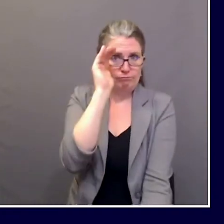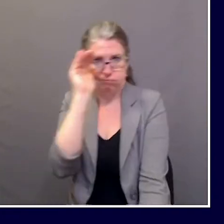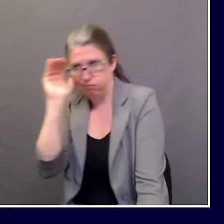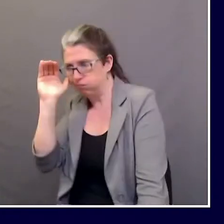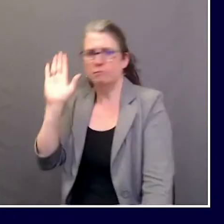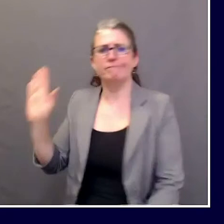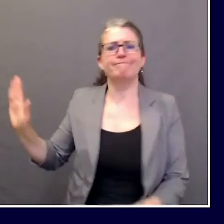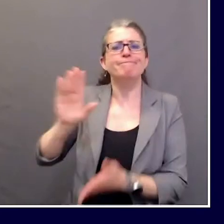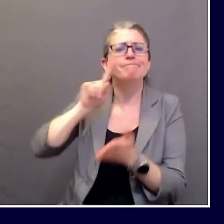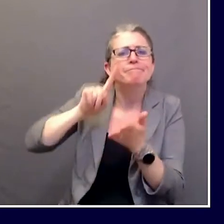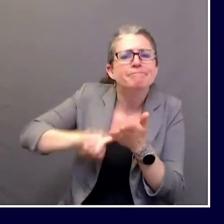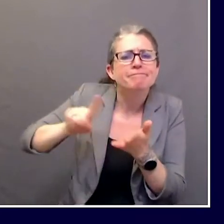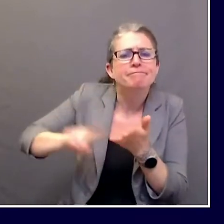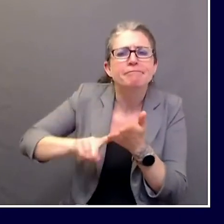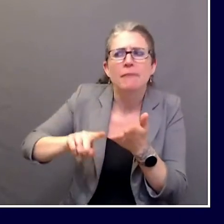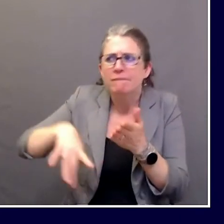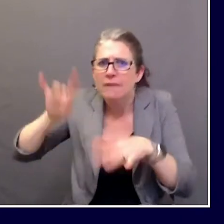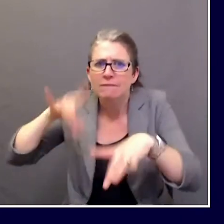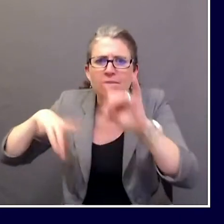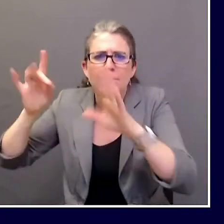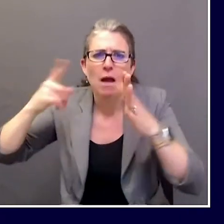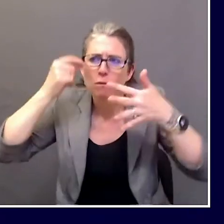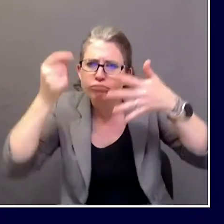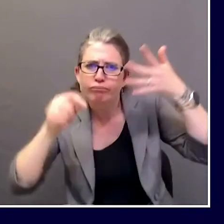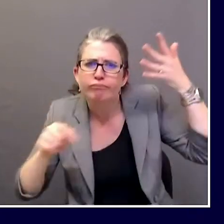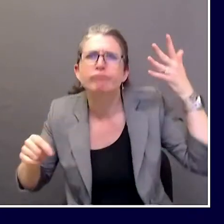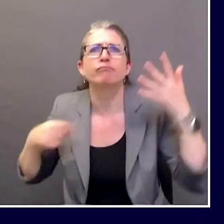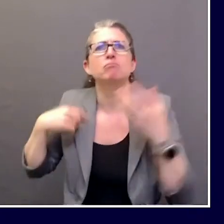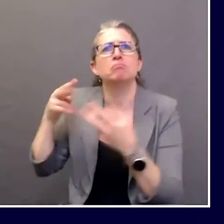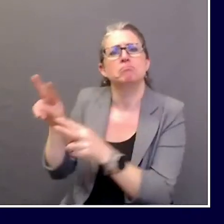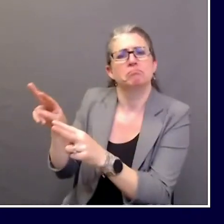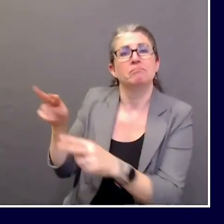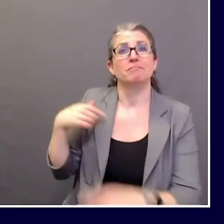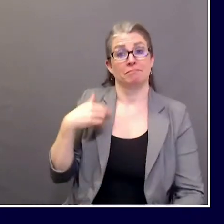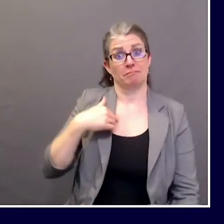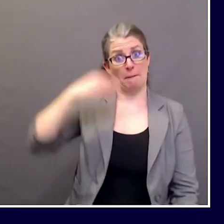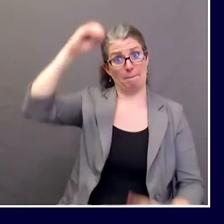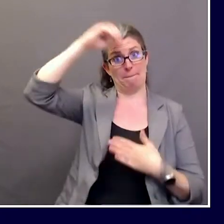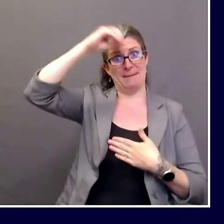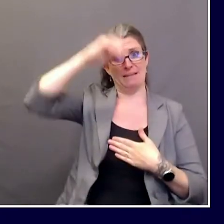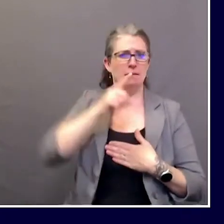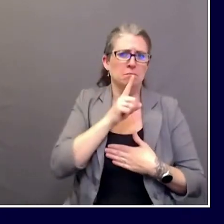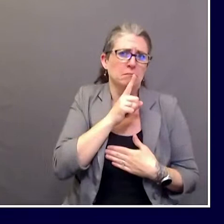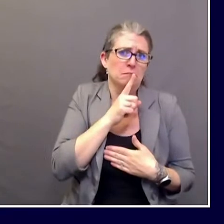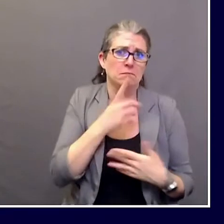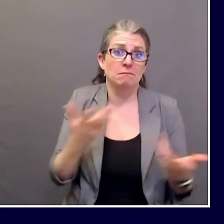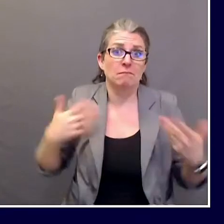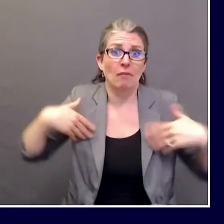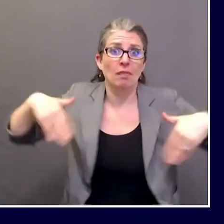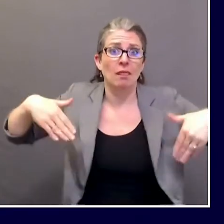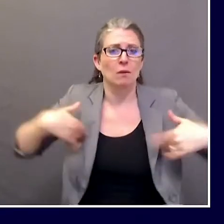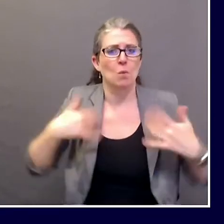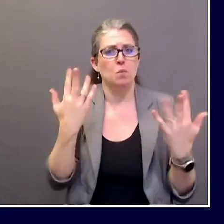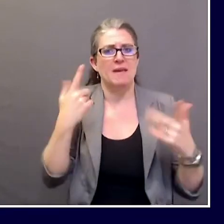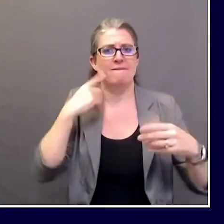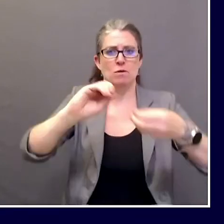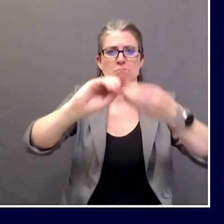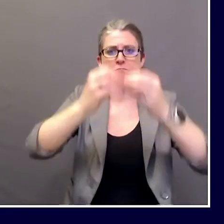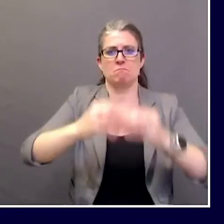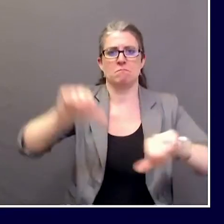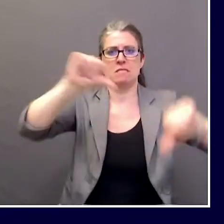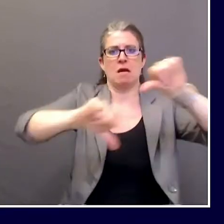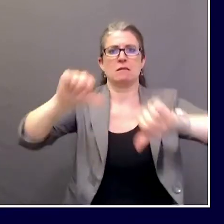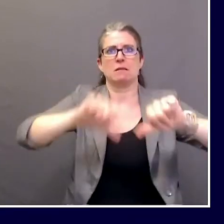Joe, personally speaking only, I haven't formed an opinion of that trade-off and whether this was too early, too late, or just